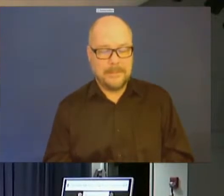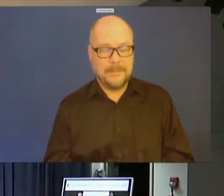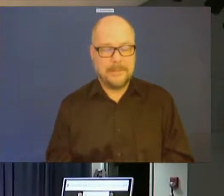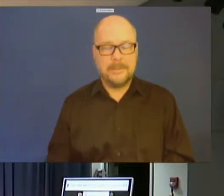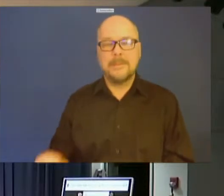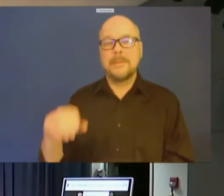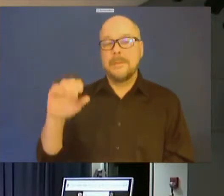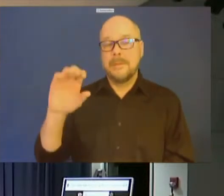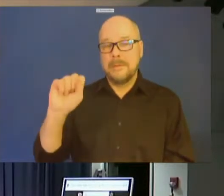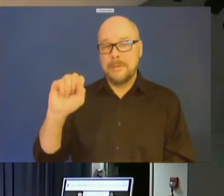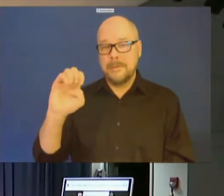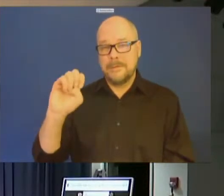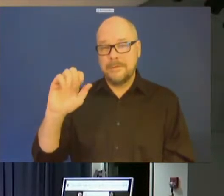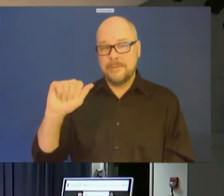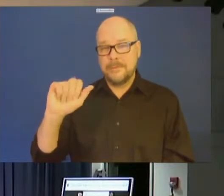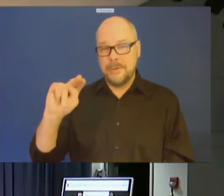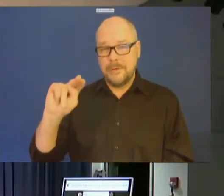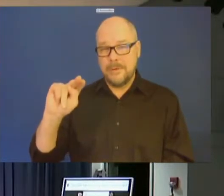Sean Husk.